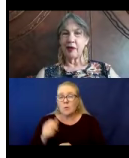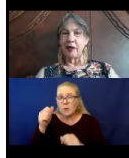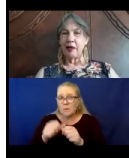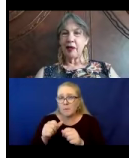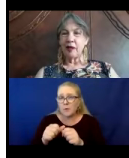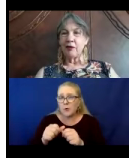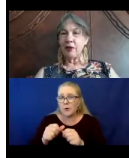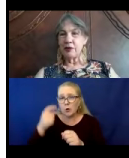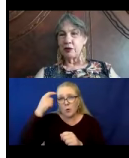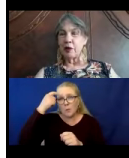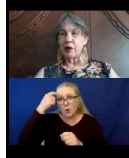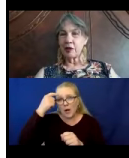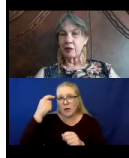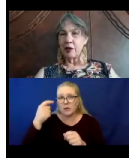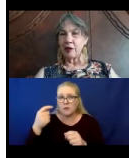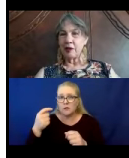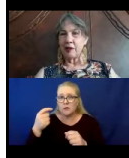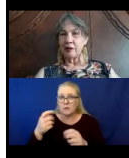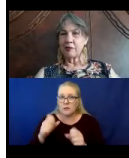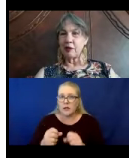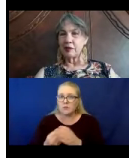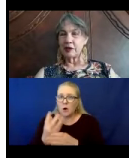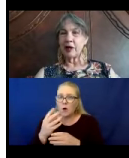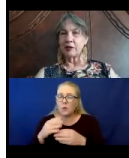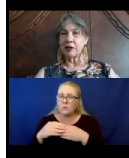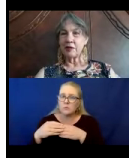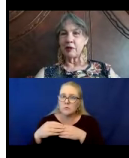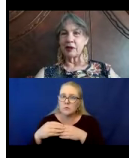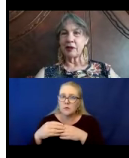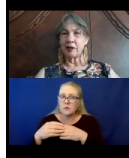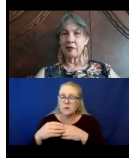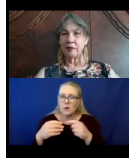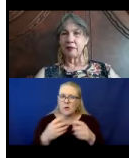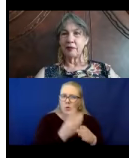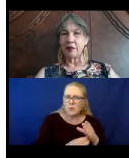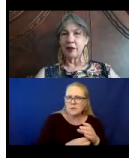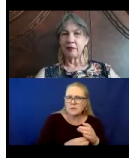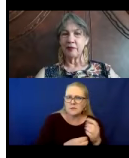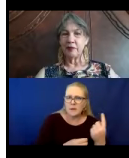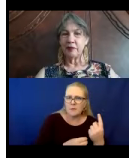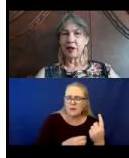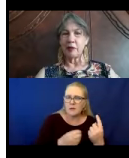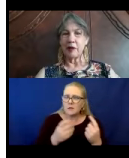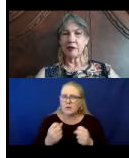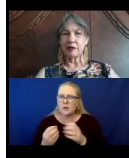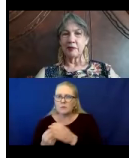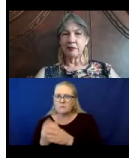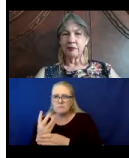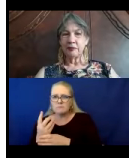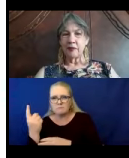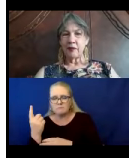and if we use new parts of our brain, it can sometimes compensate for parts that are